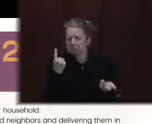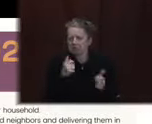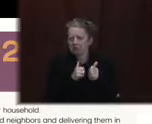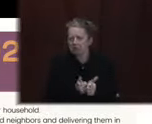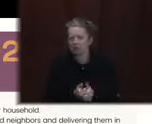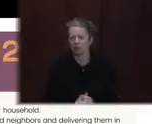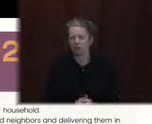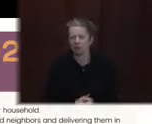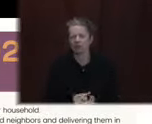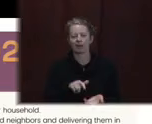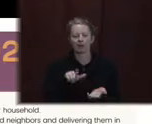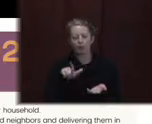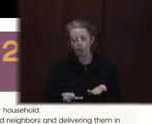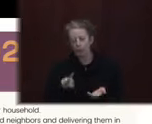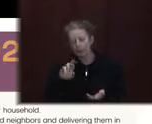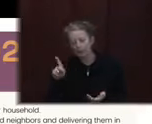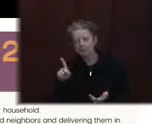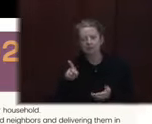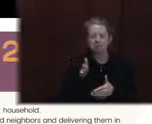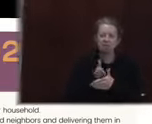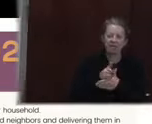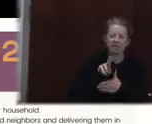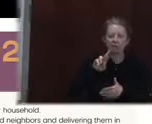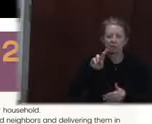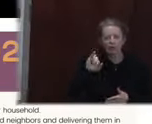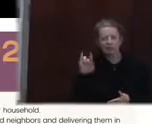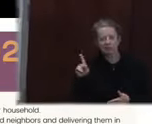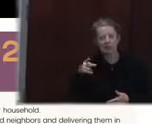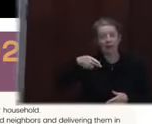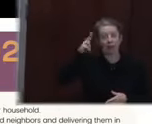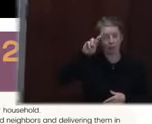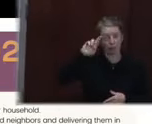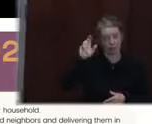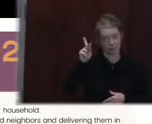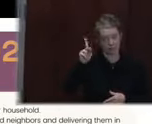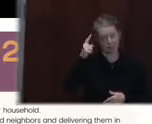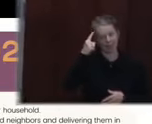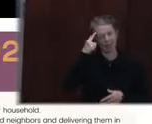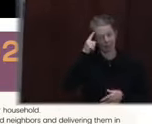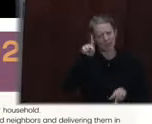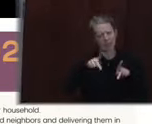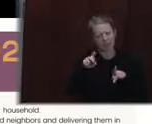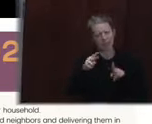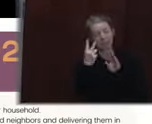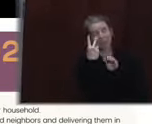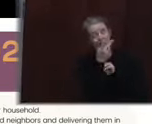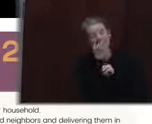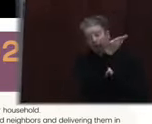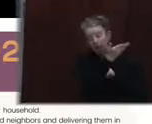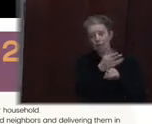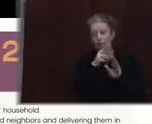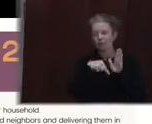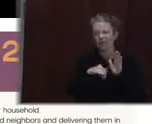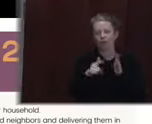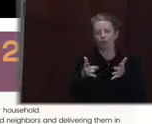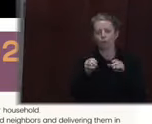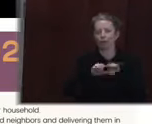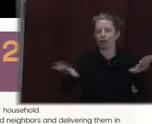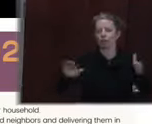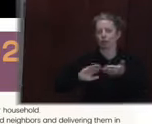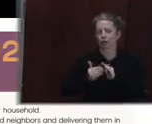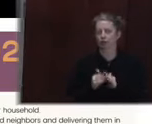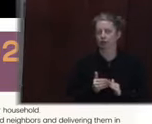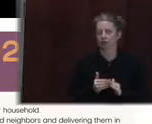low risk, medium risk, high risk. And so I think it'd be, people need to be able to see that. They need to be able to read that. We need to get it out to them. If they're looking